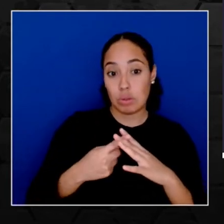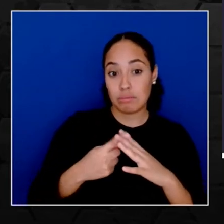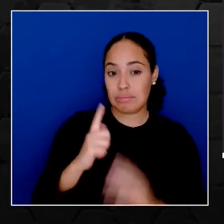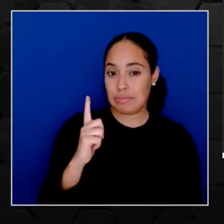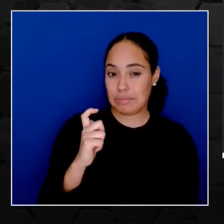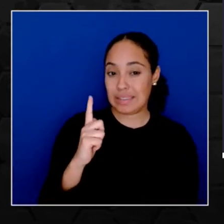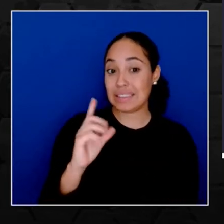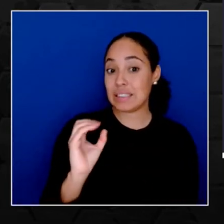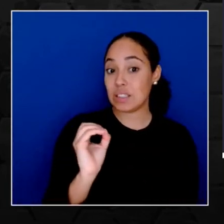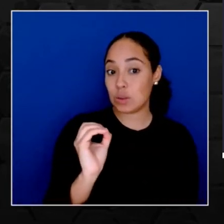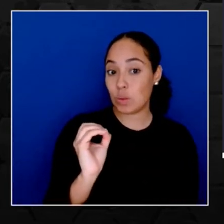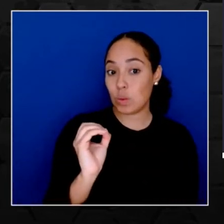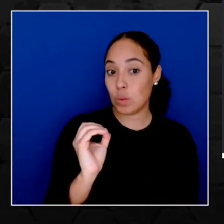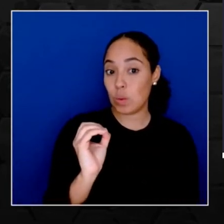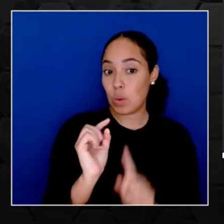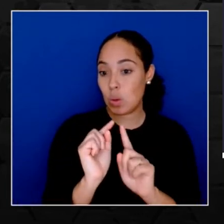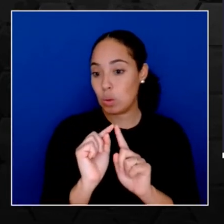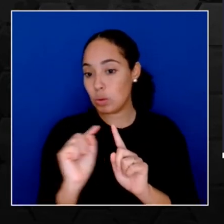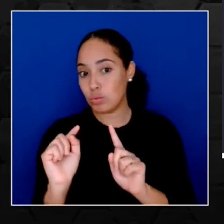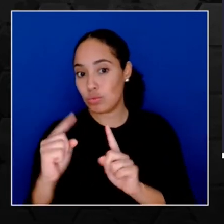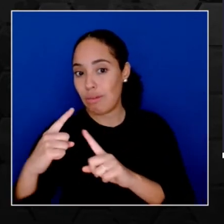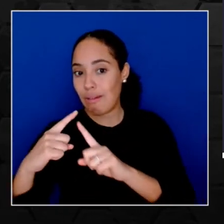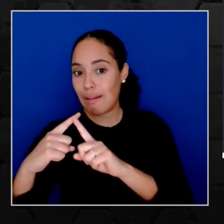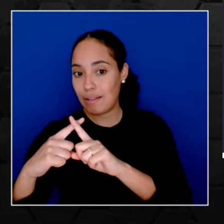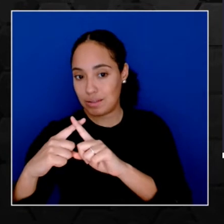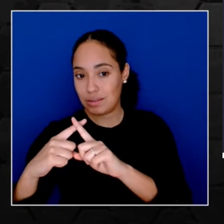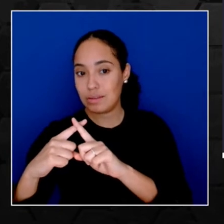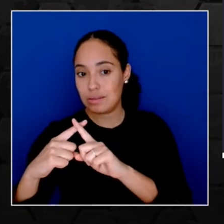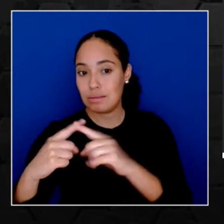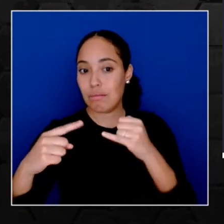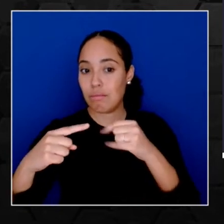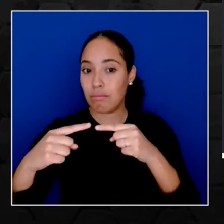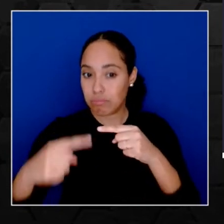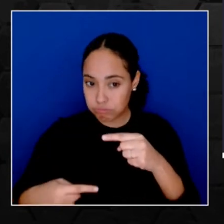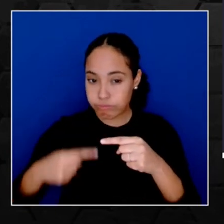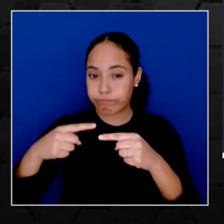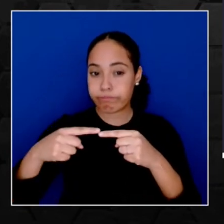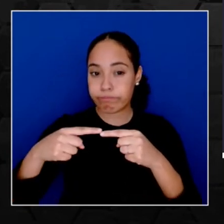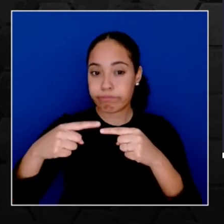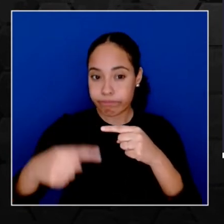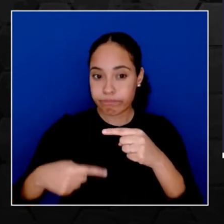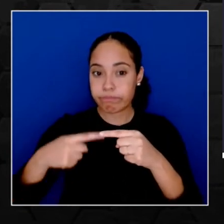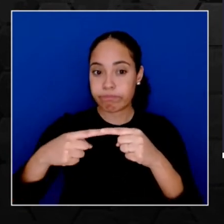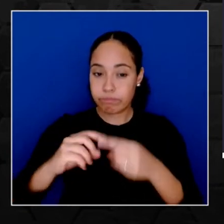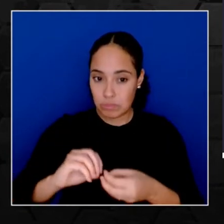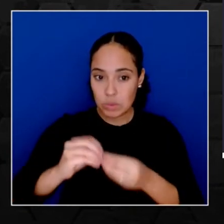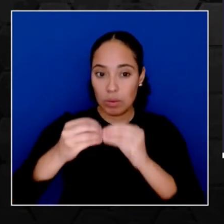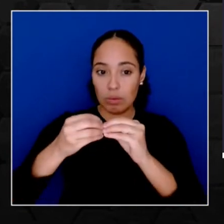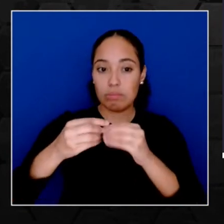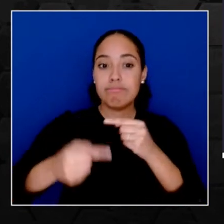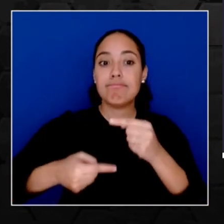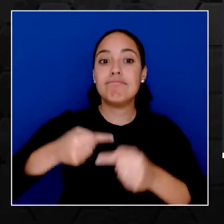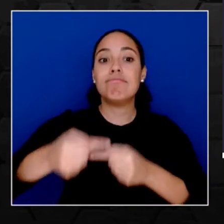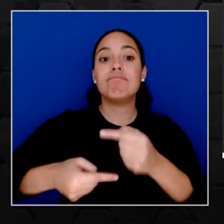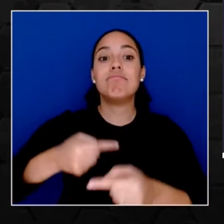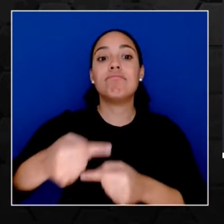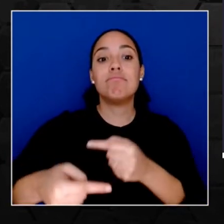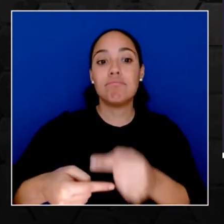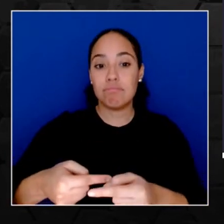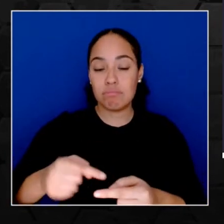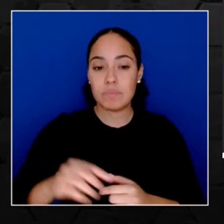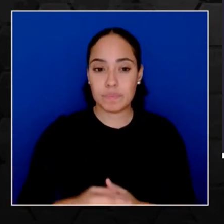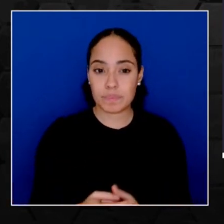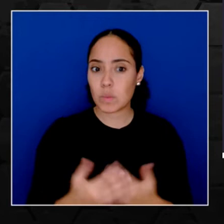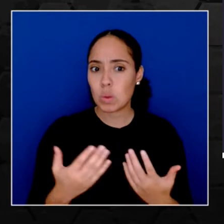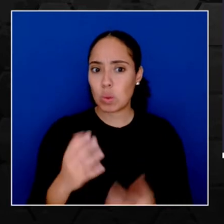0 to x value, that is the particular length of that particular maybe array, and I'm mapping that part. Basically I'm just mapping. If I'm creating a dot, so it should be